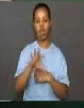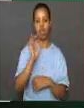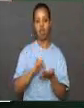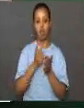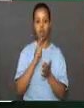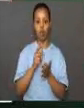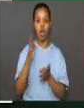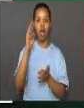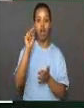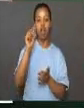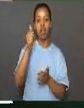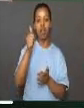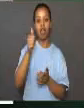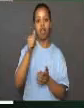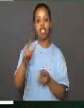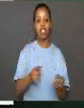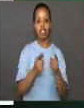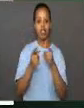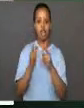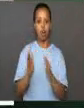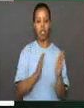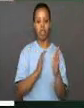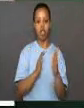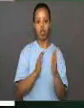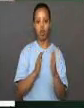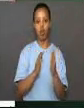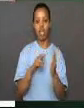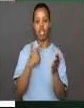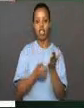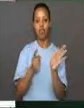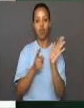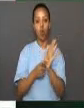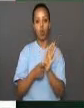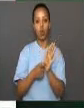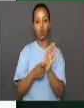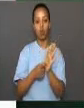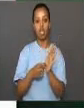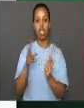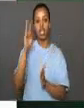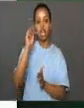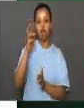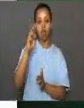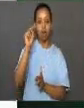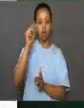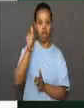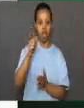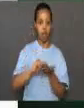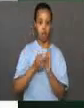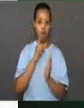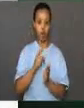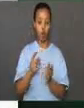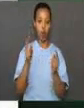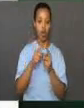rRNA provides a mechanism for decoding mRNA into amino